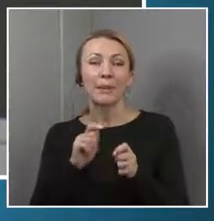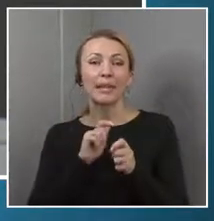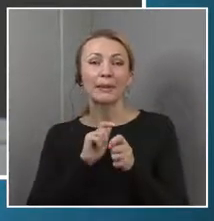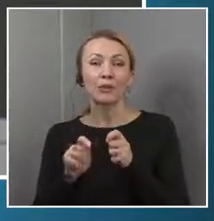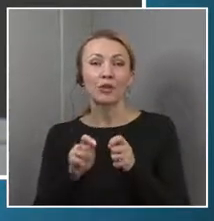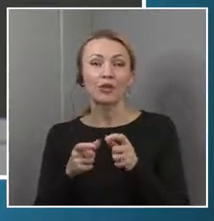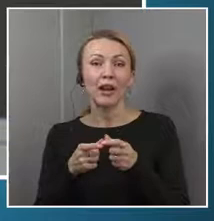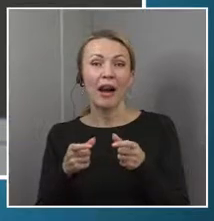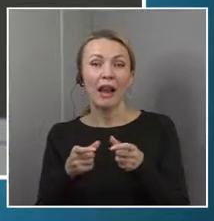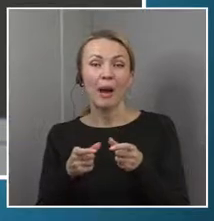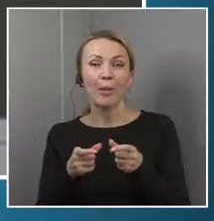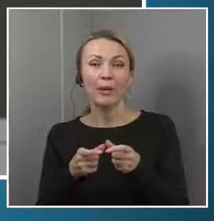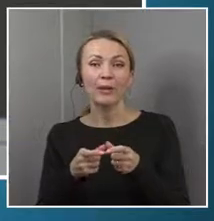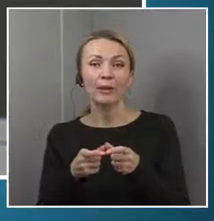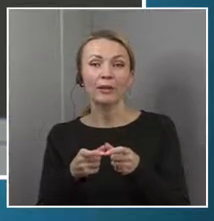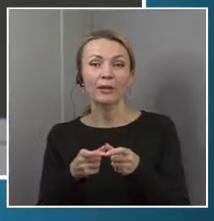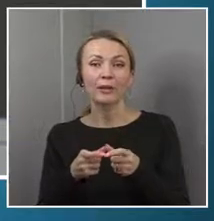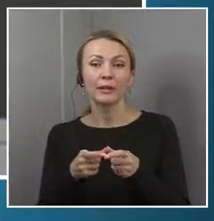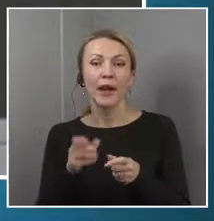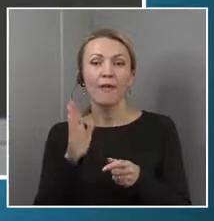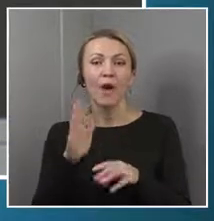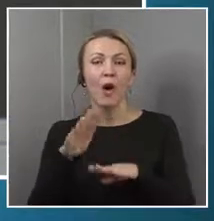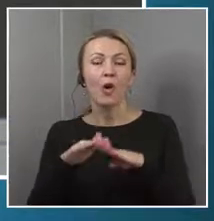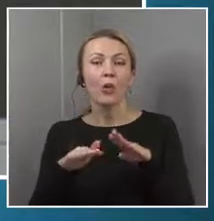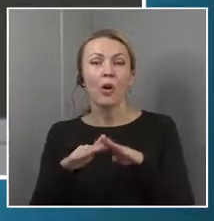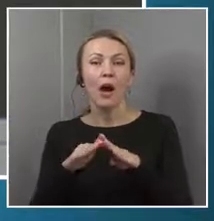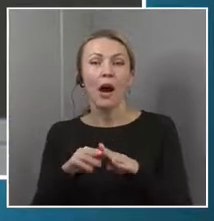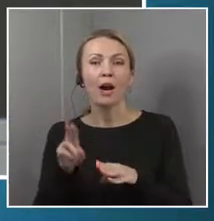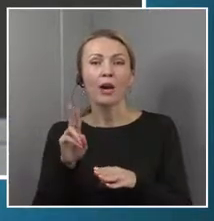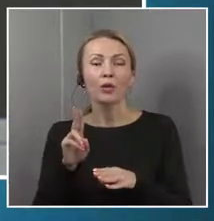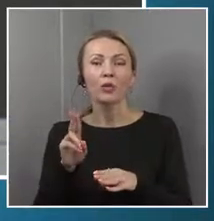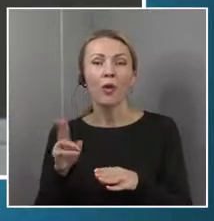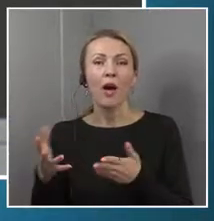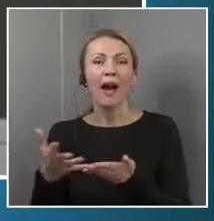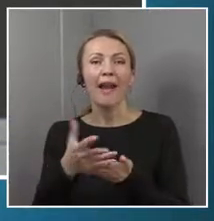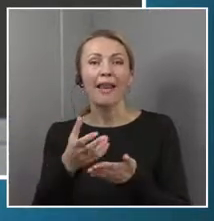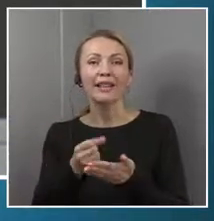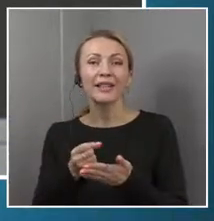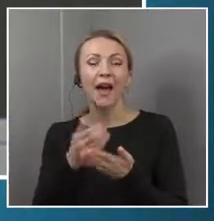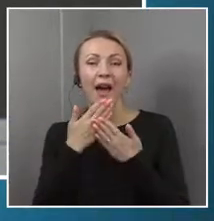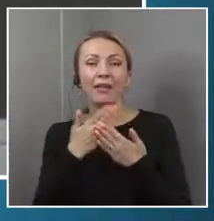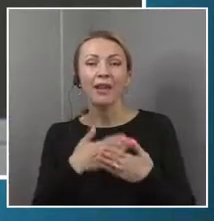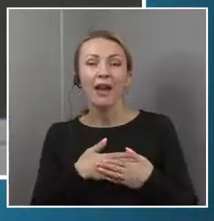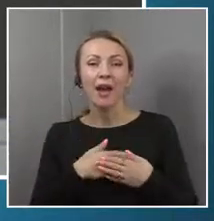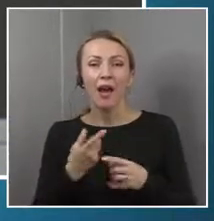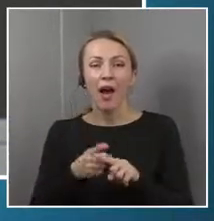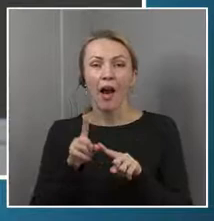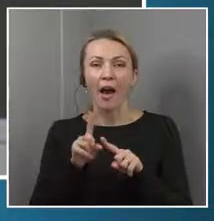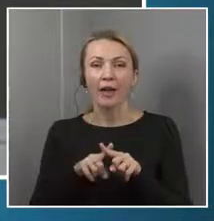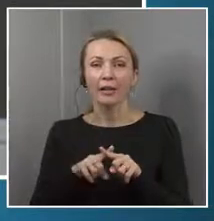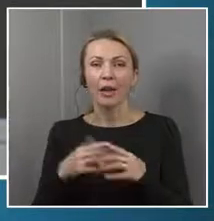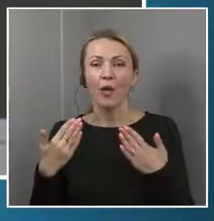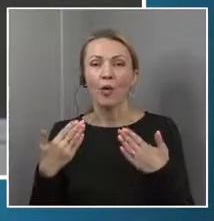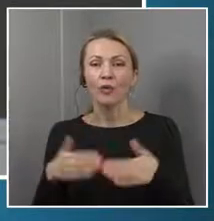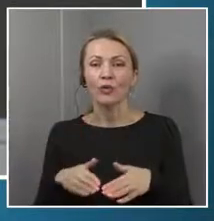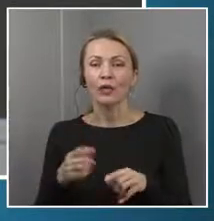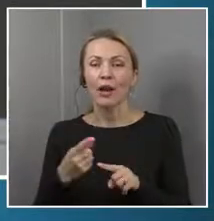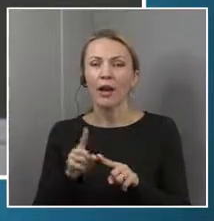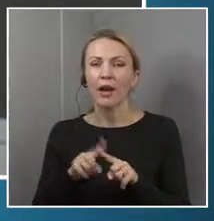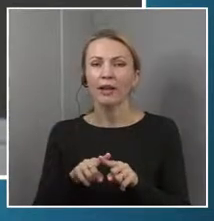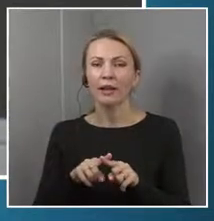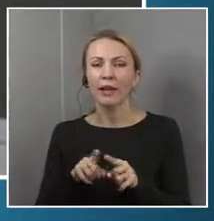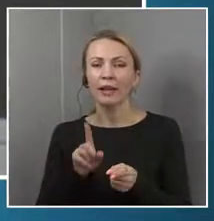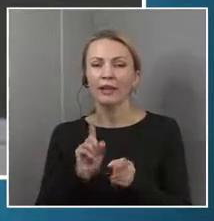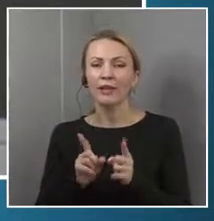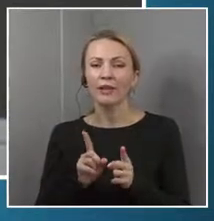mentioned matchboxes. Fine, but a matchbox in a collector's hands is not just a